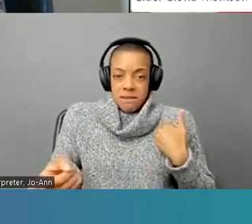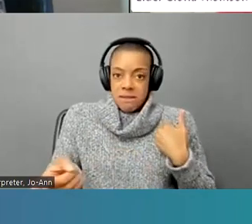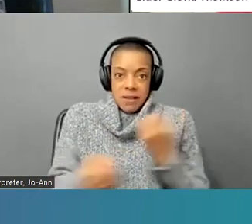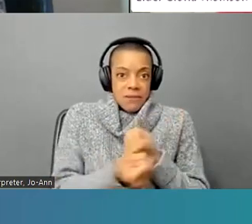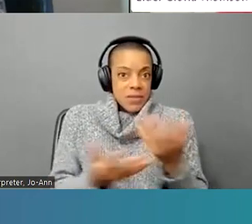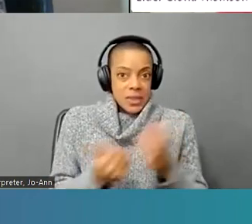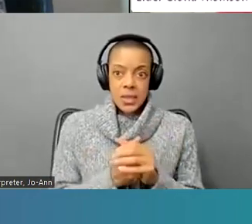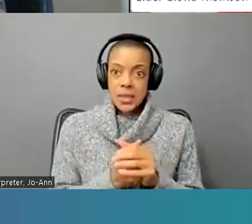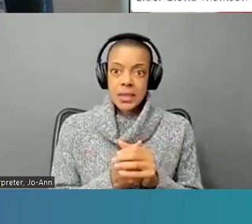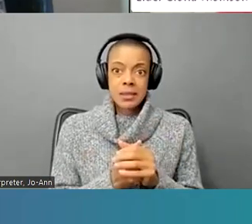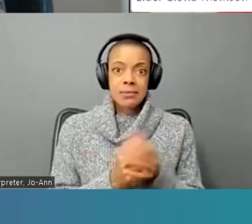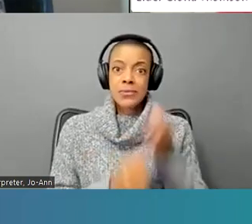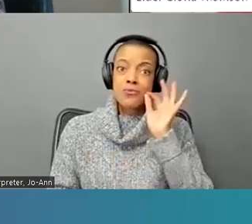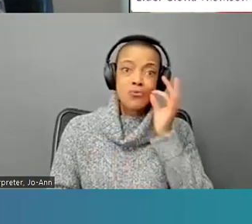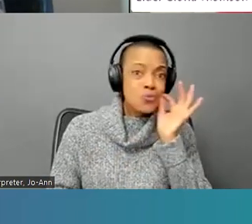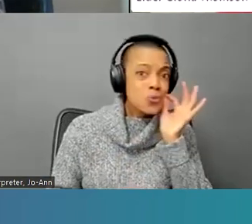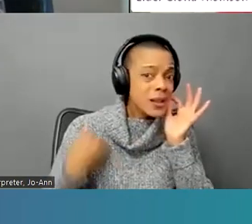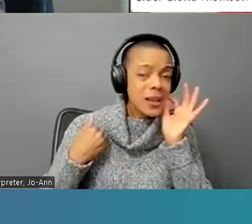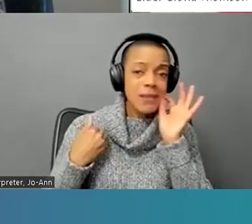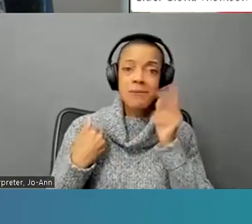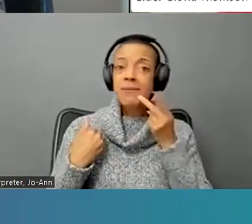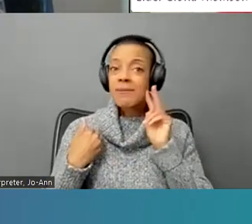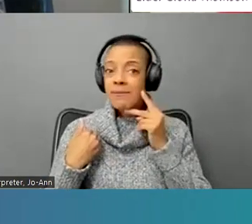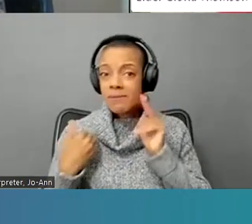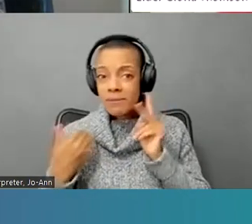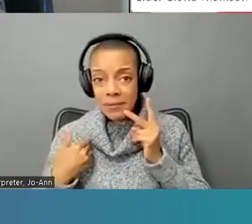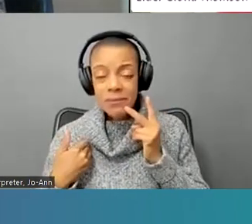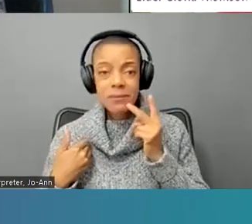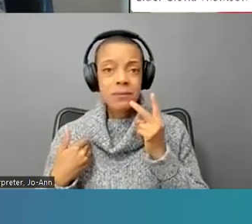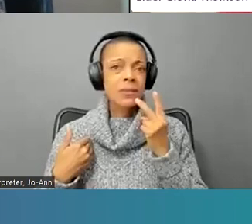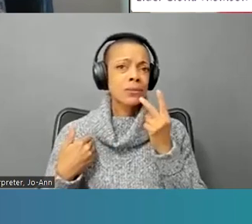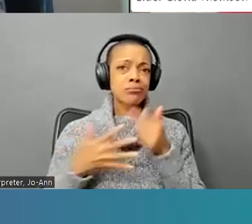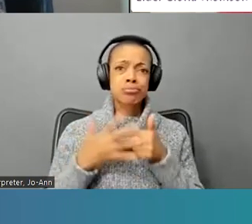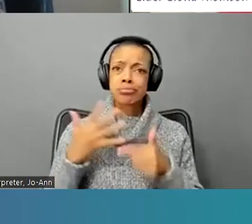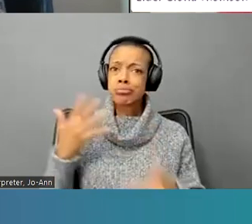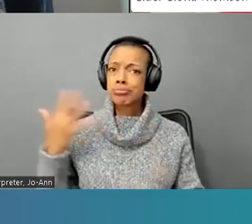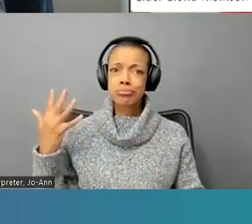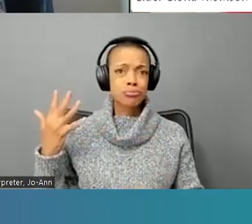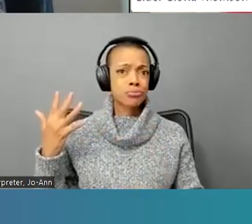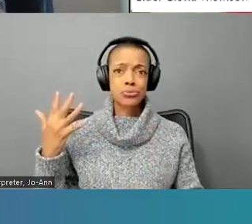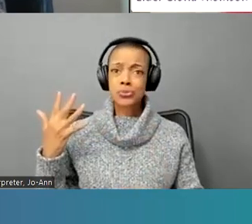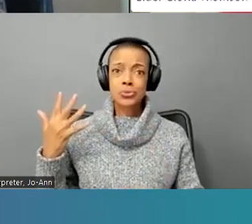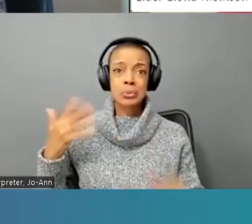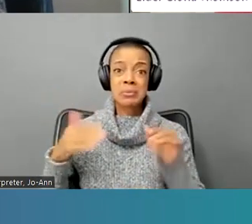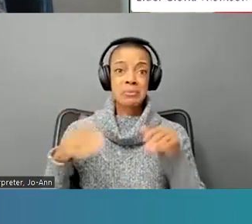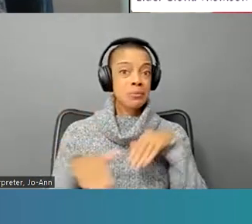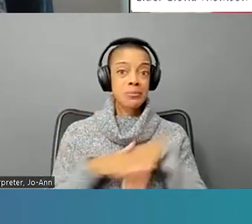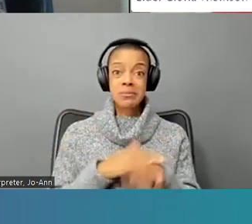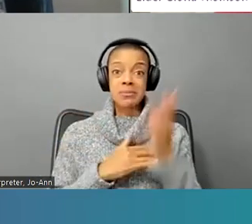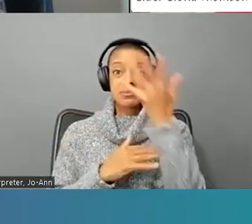The different fruits, the different vegetables, we can just go into the woods and to get a